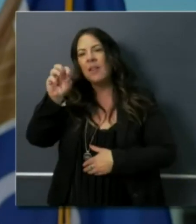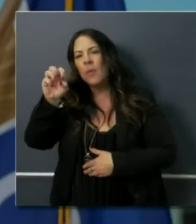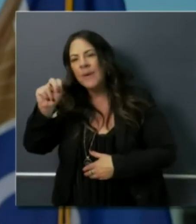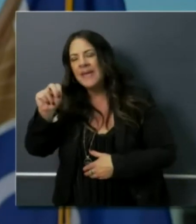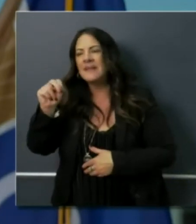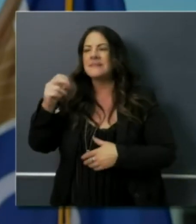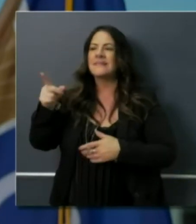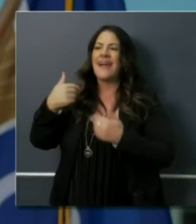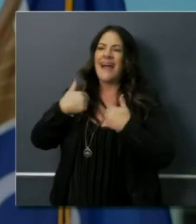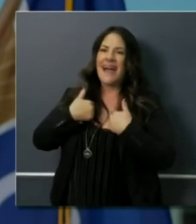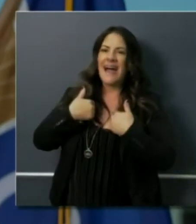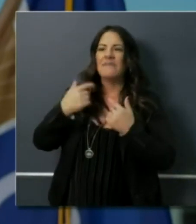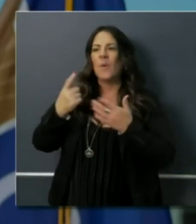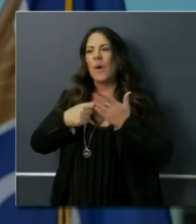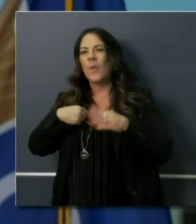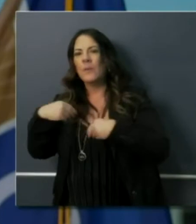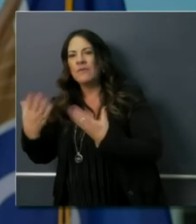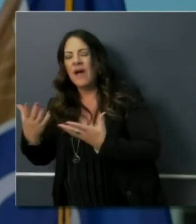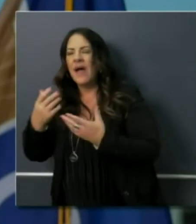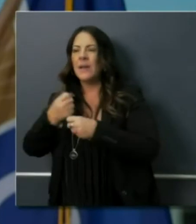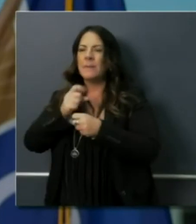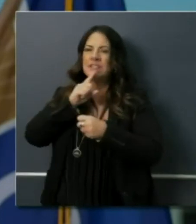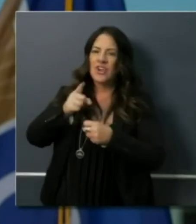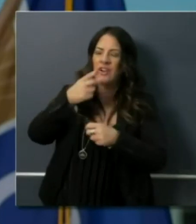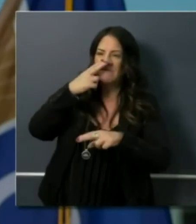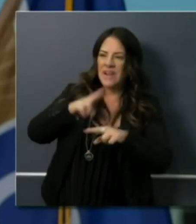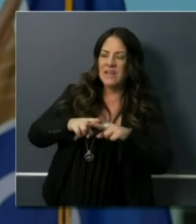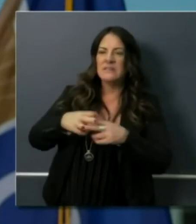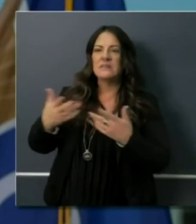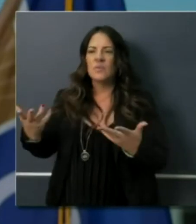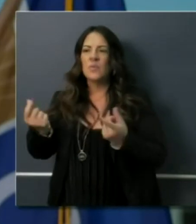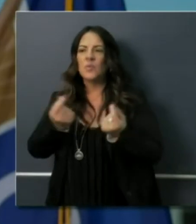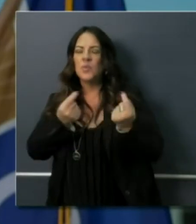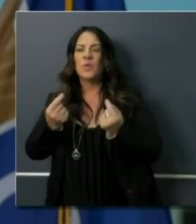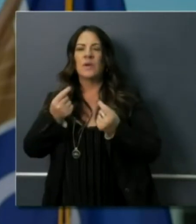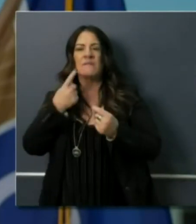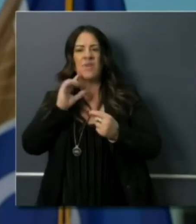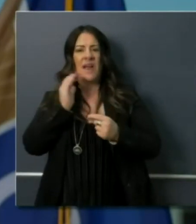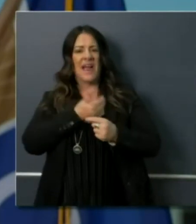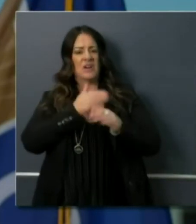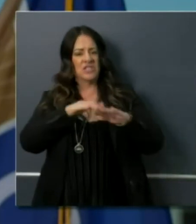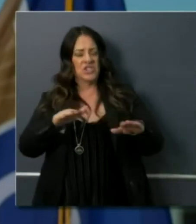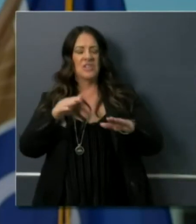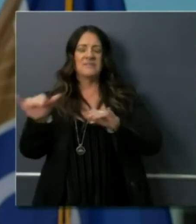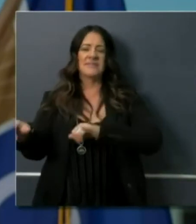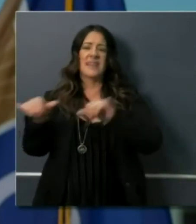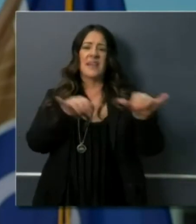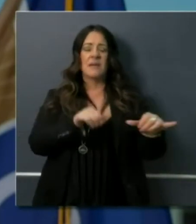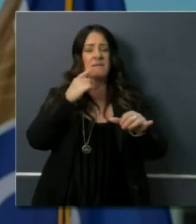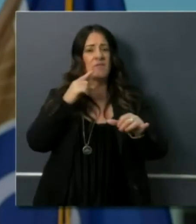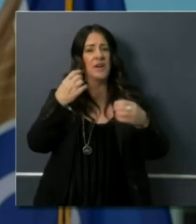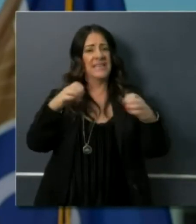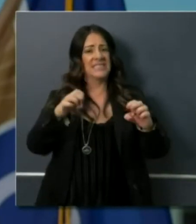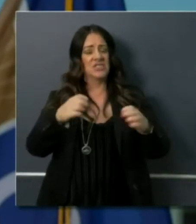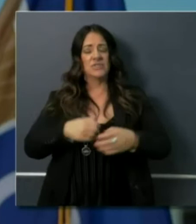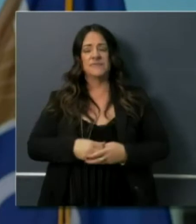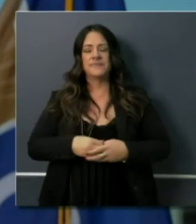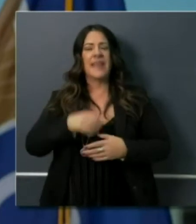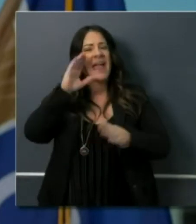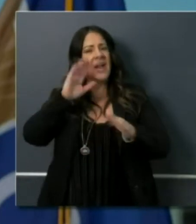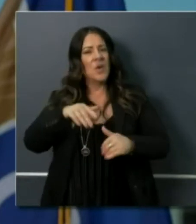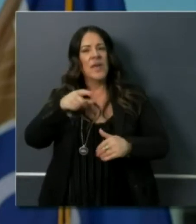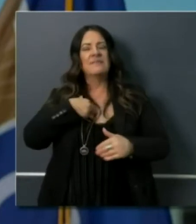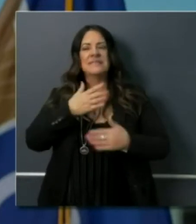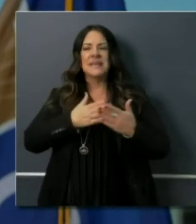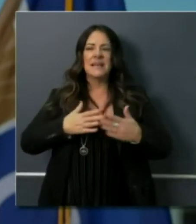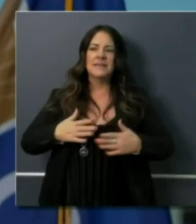things that we provide and make available on Easter Sunday to our children. That said, I know all of us are developing some